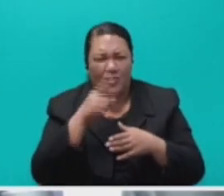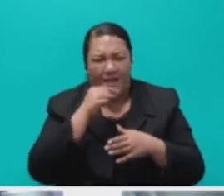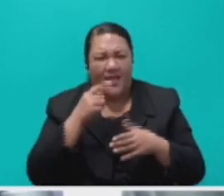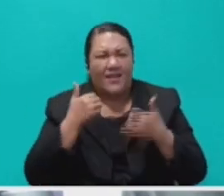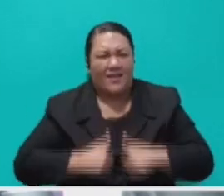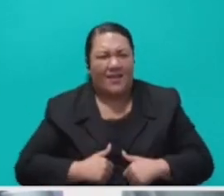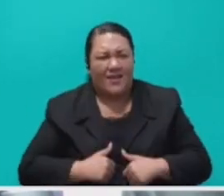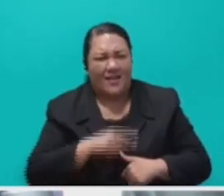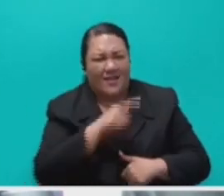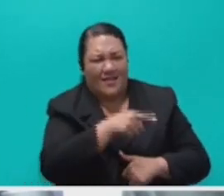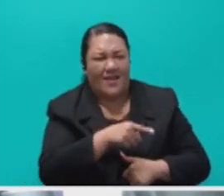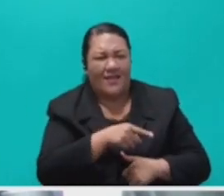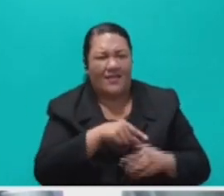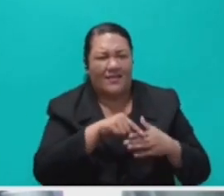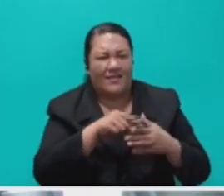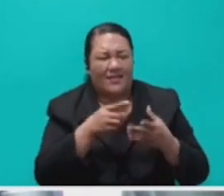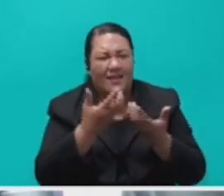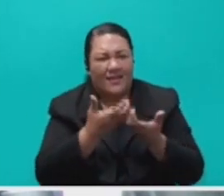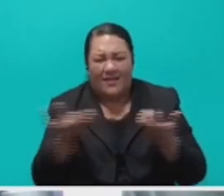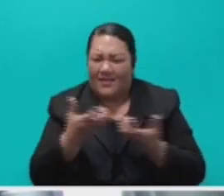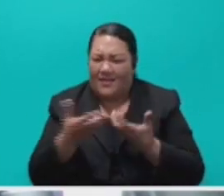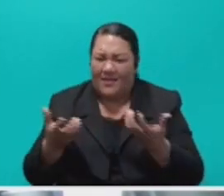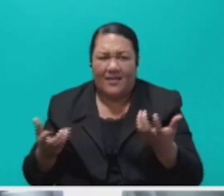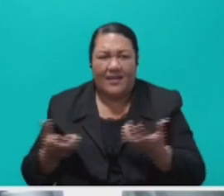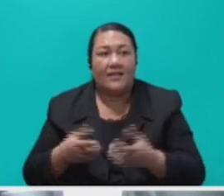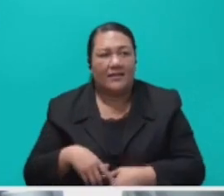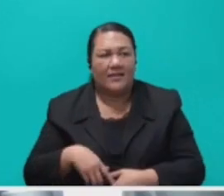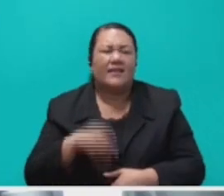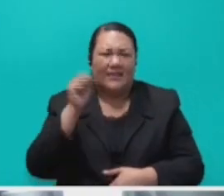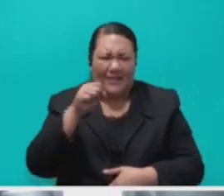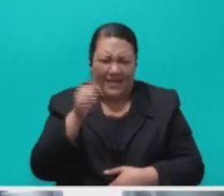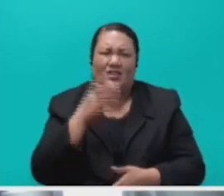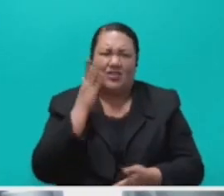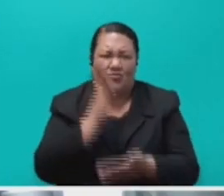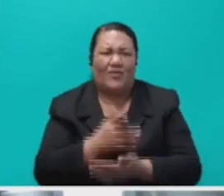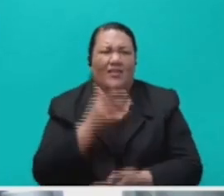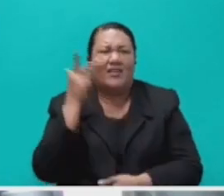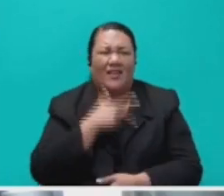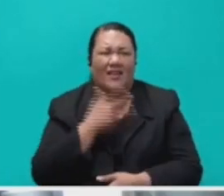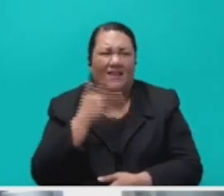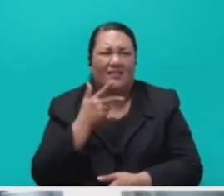Mr. Speaker, sir, it hurts.